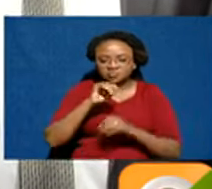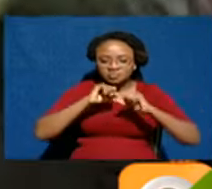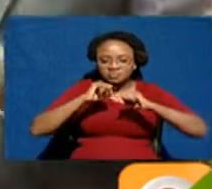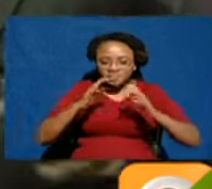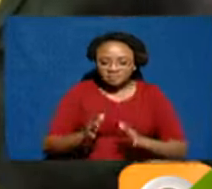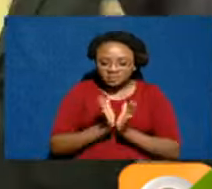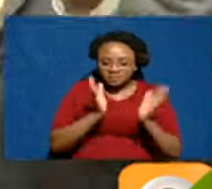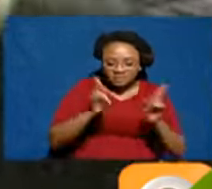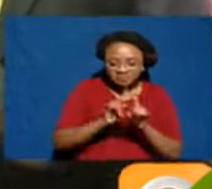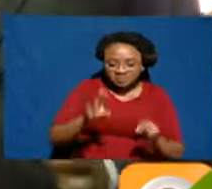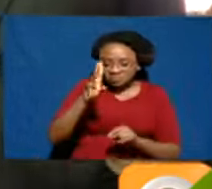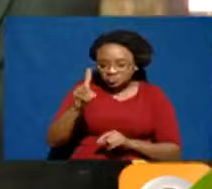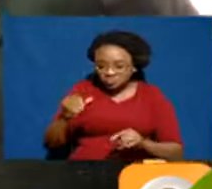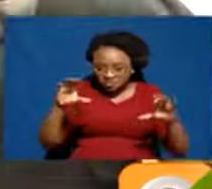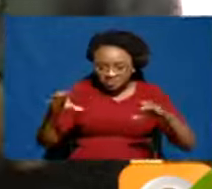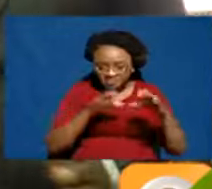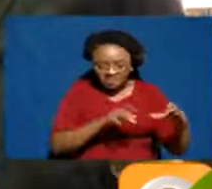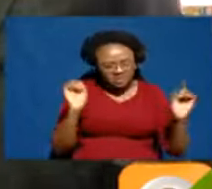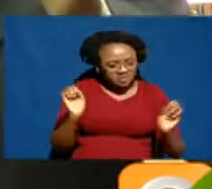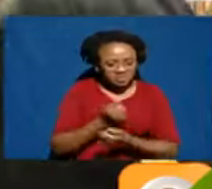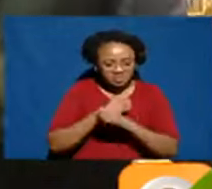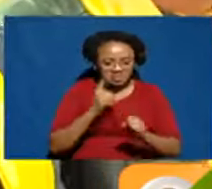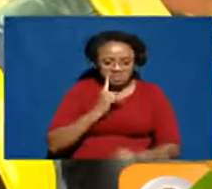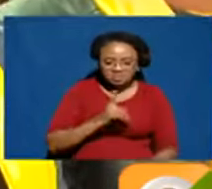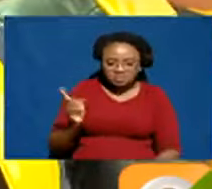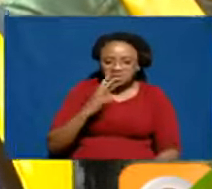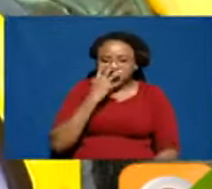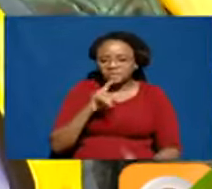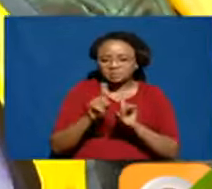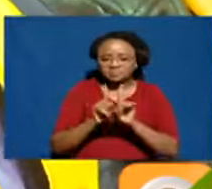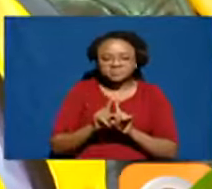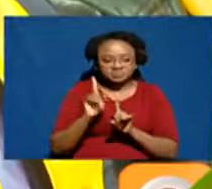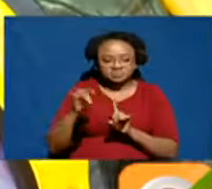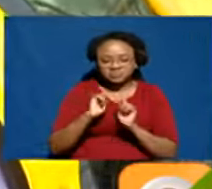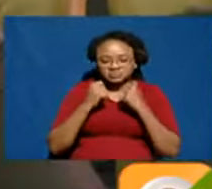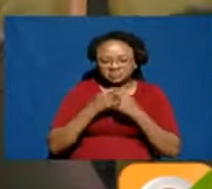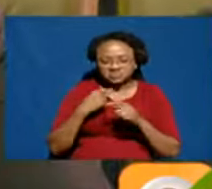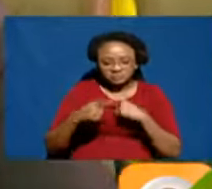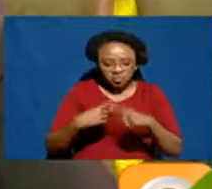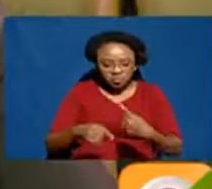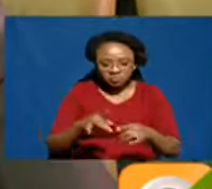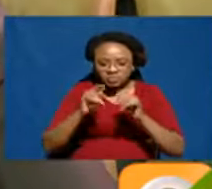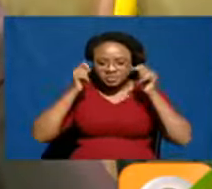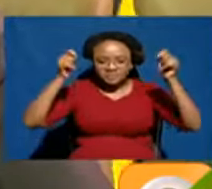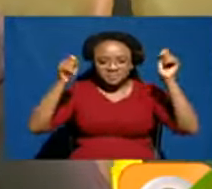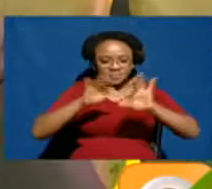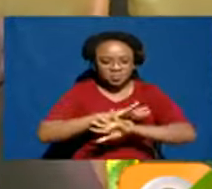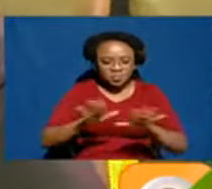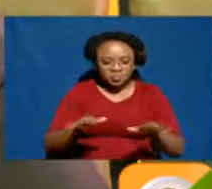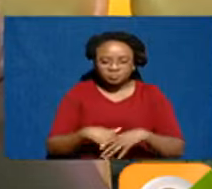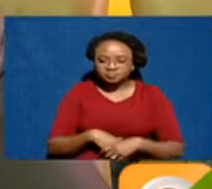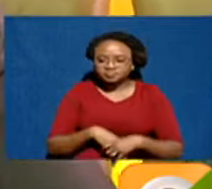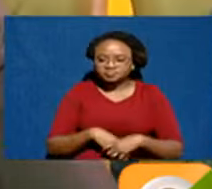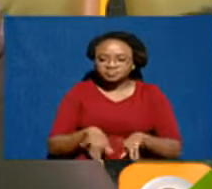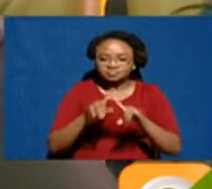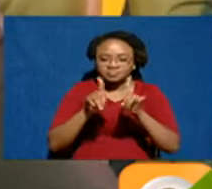UDA party. UDA has already sworn in the elections team, notwithstanding the protest. Asubuhi tumeweza